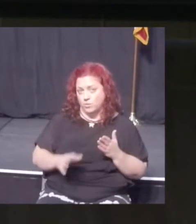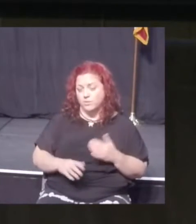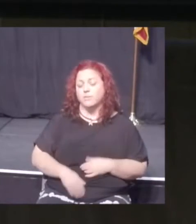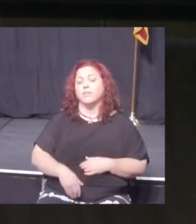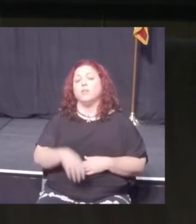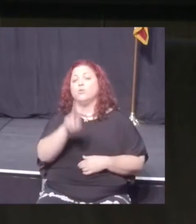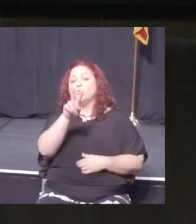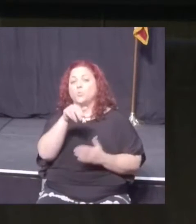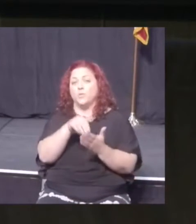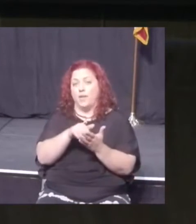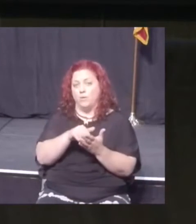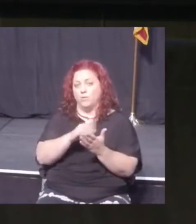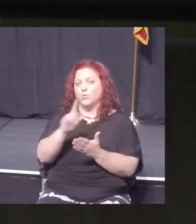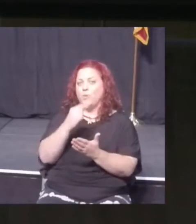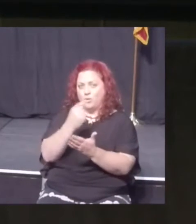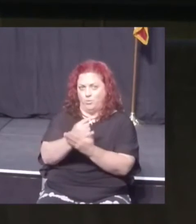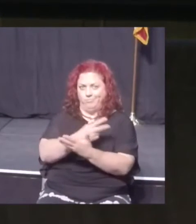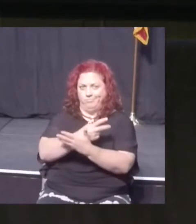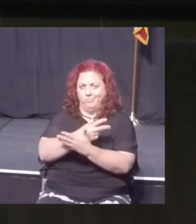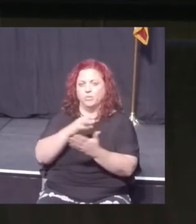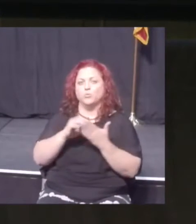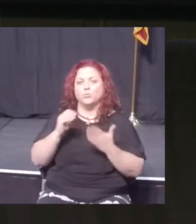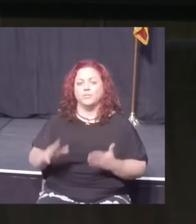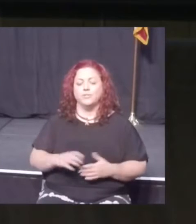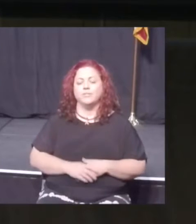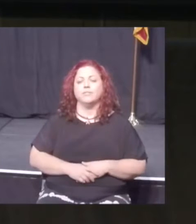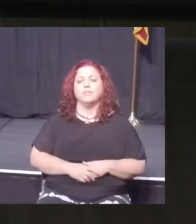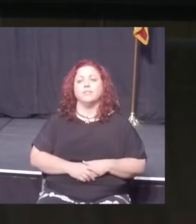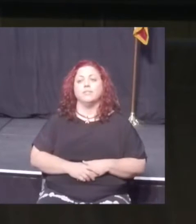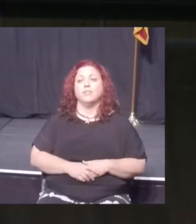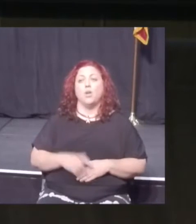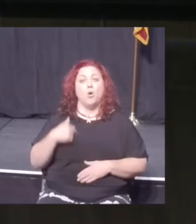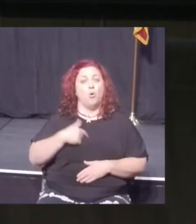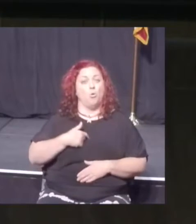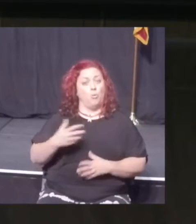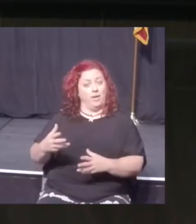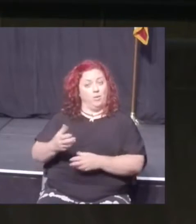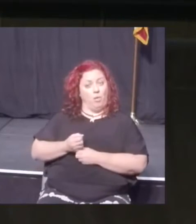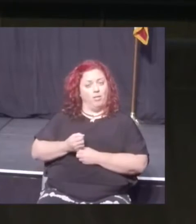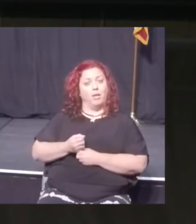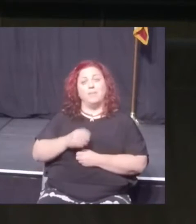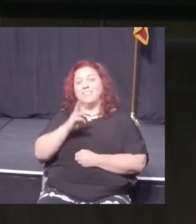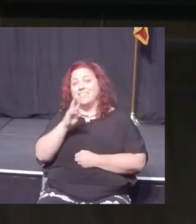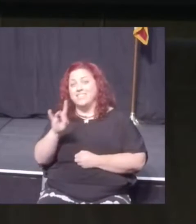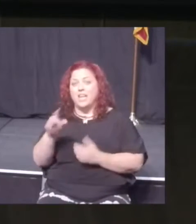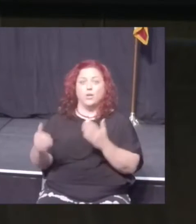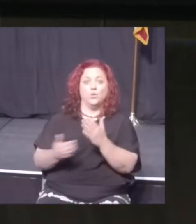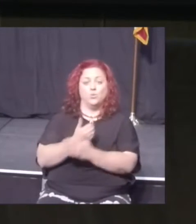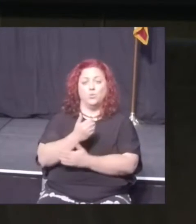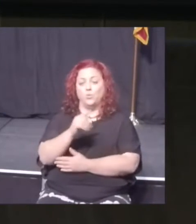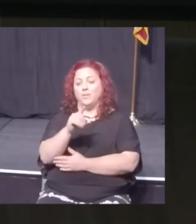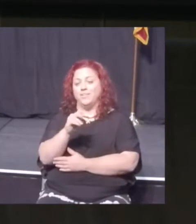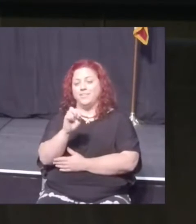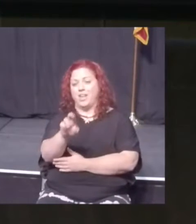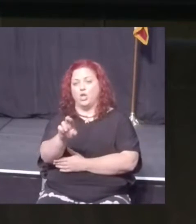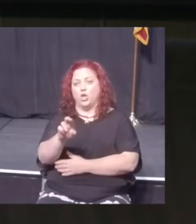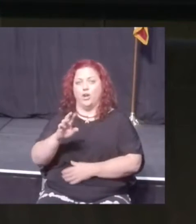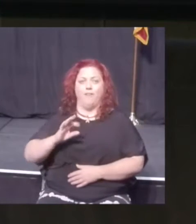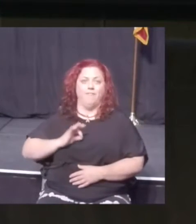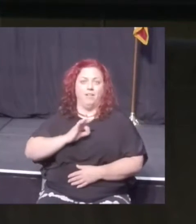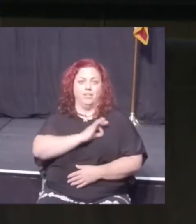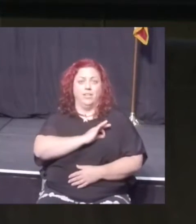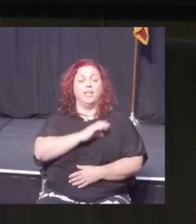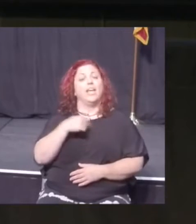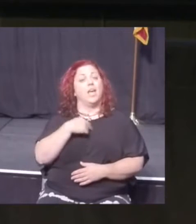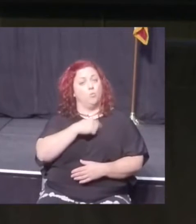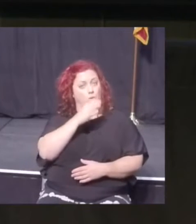and 2,000 graduate students. We have welcomed 68 new tenure-track faculty, and we intend to